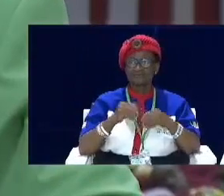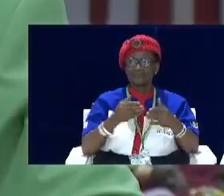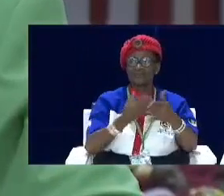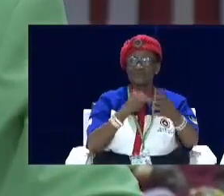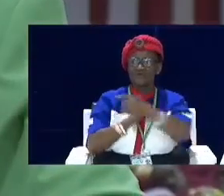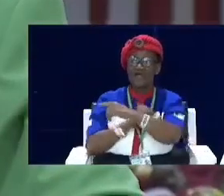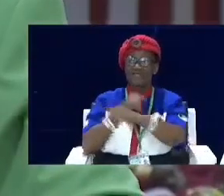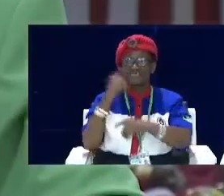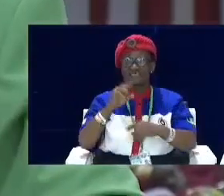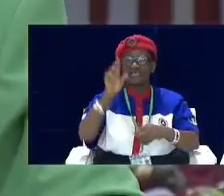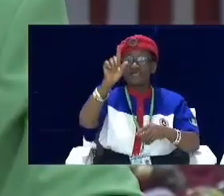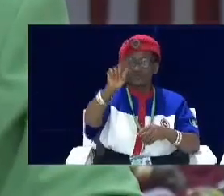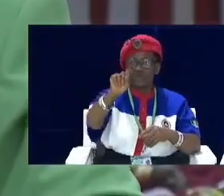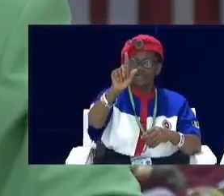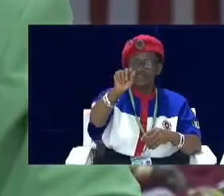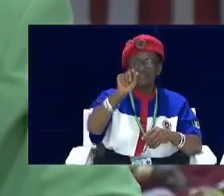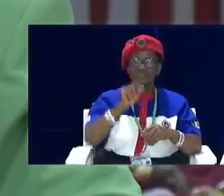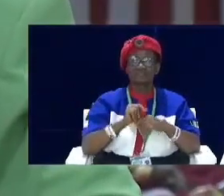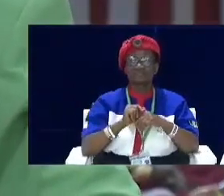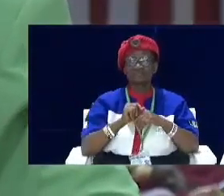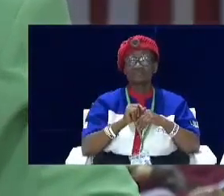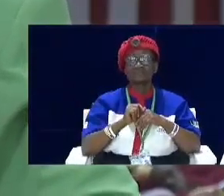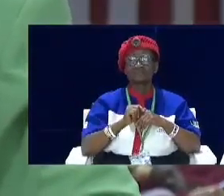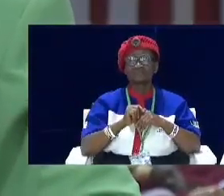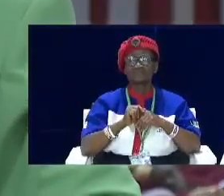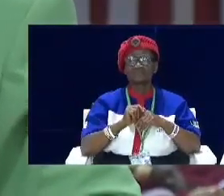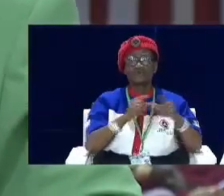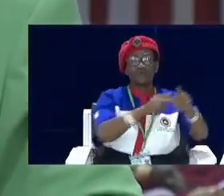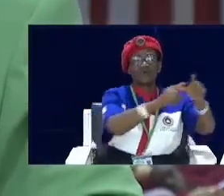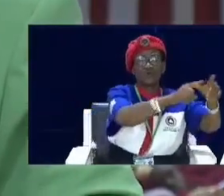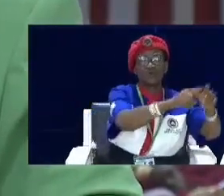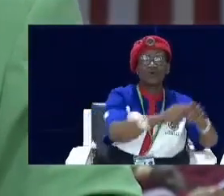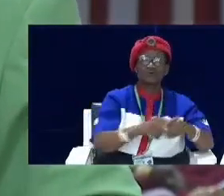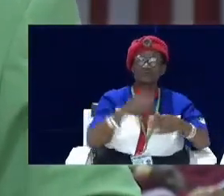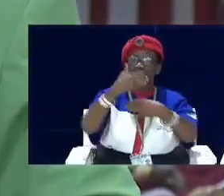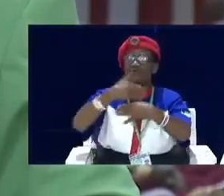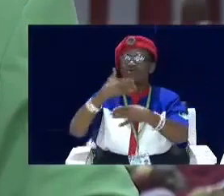say 20, run forward.